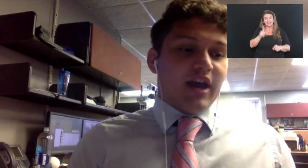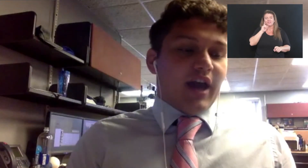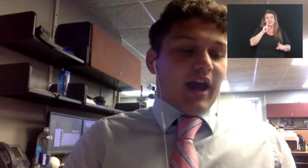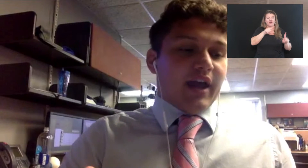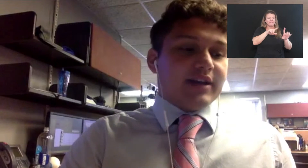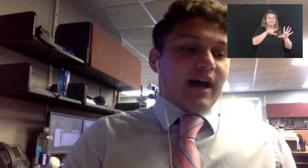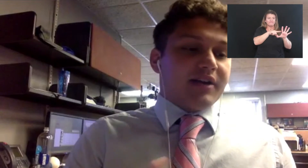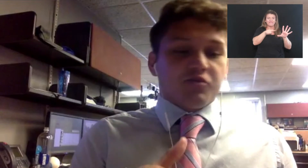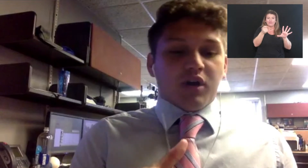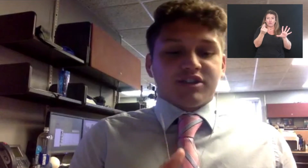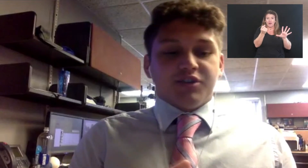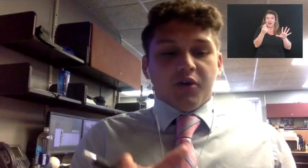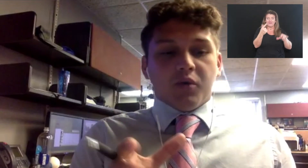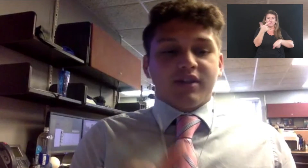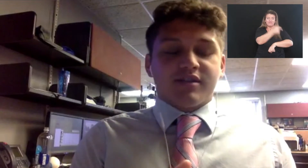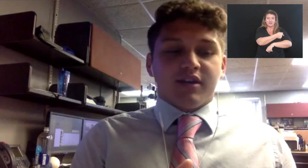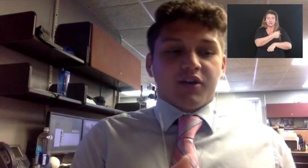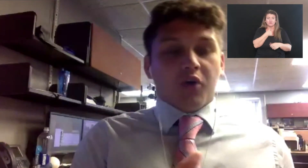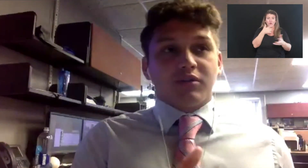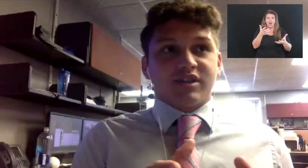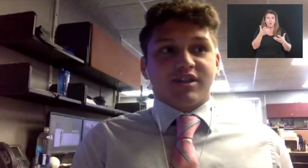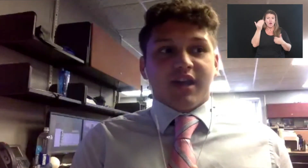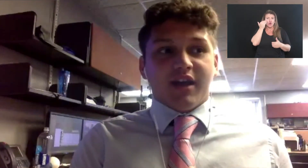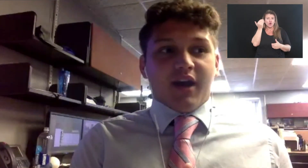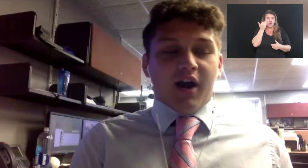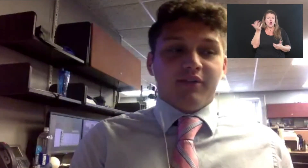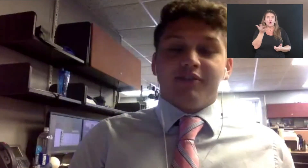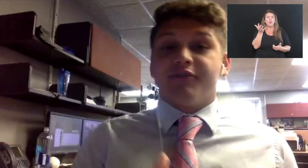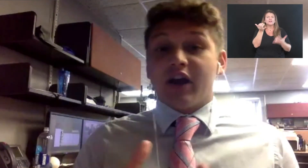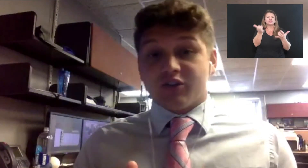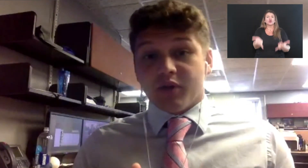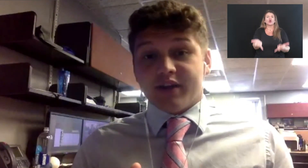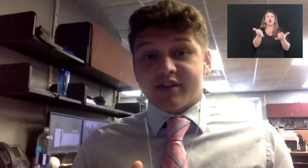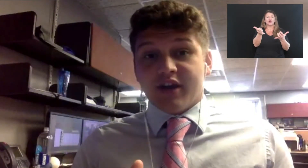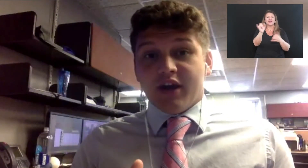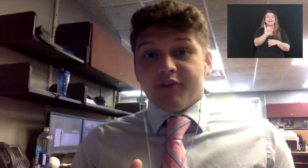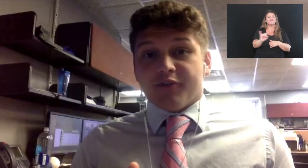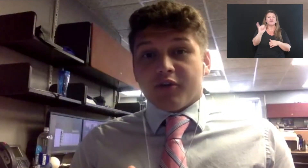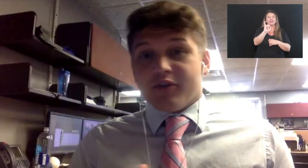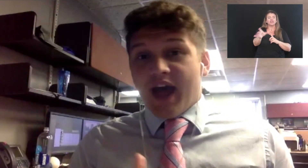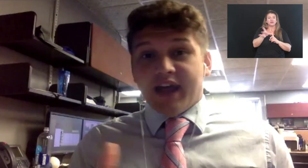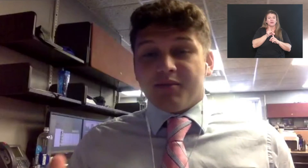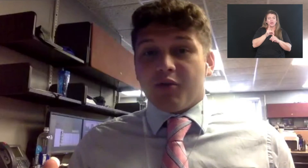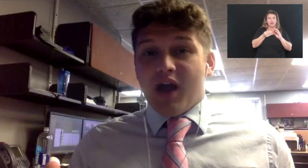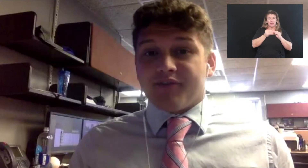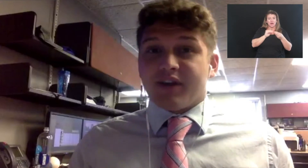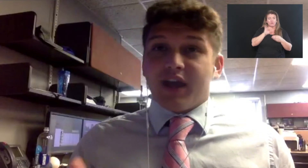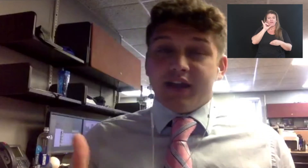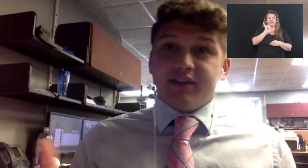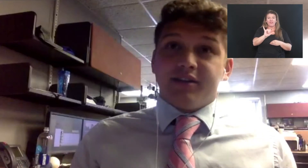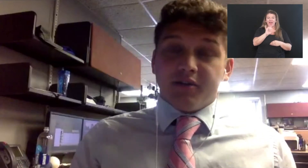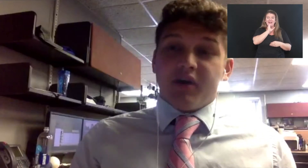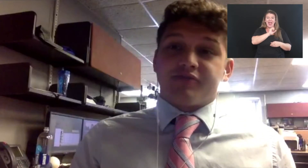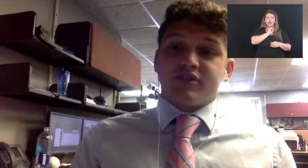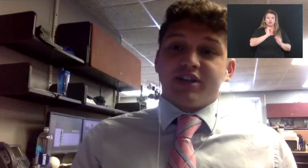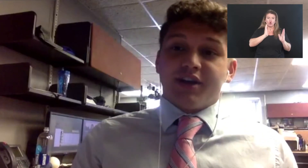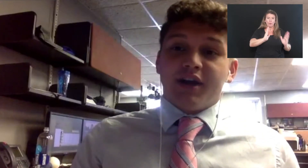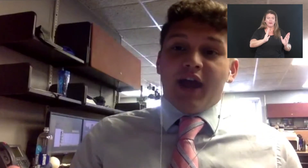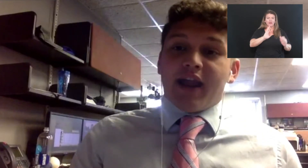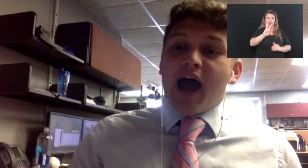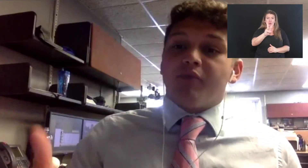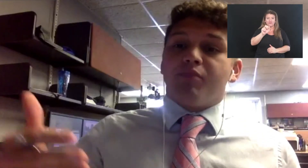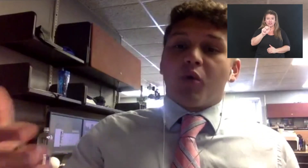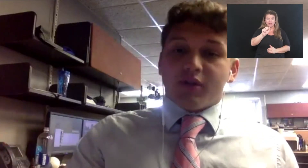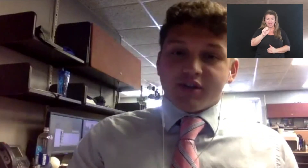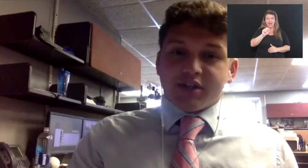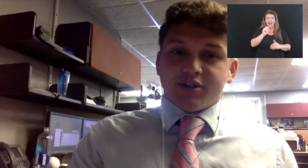vaccinations. And I just wanted to know, what is the current state of infection rates for that demographic in West Virginia,